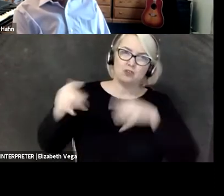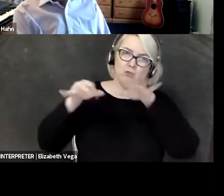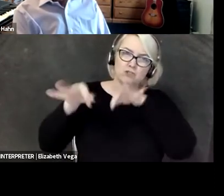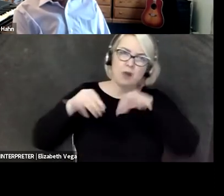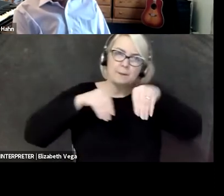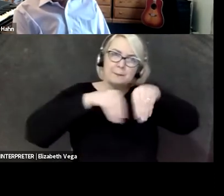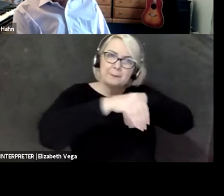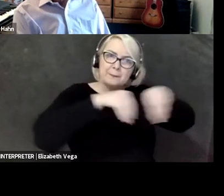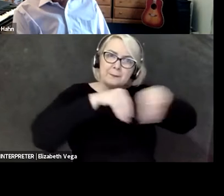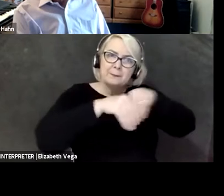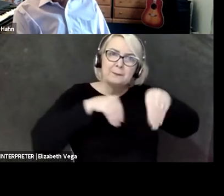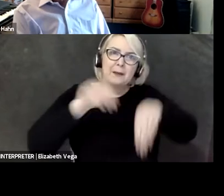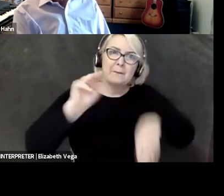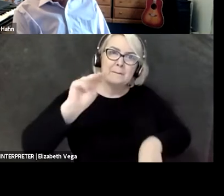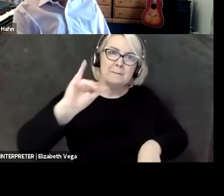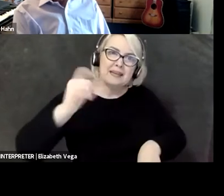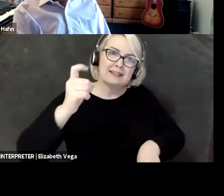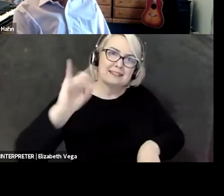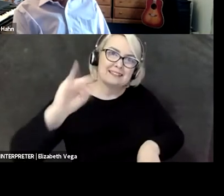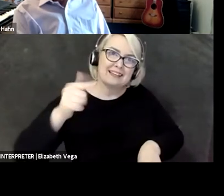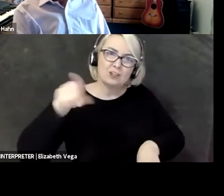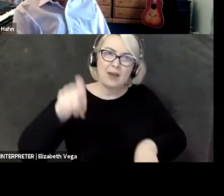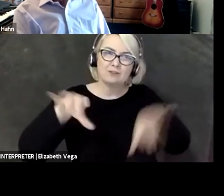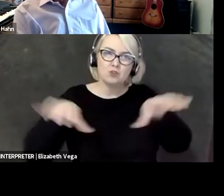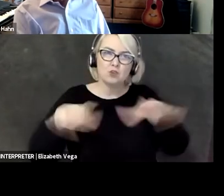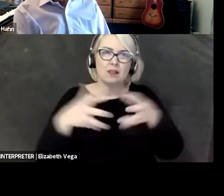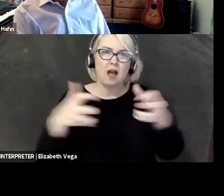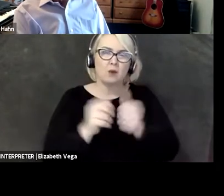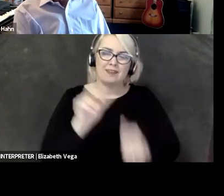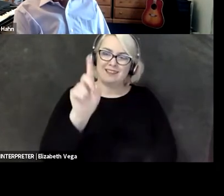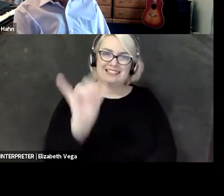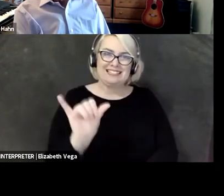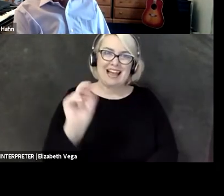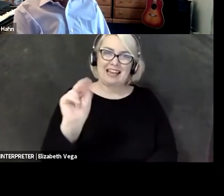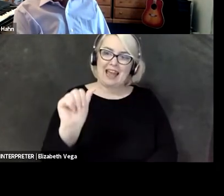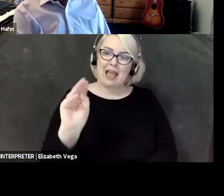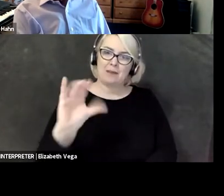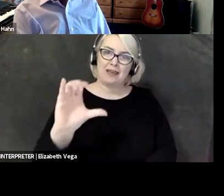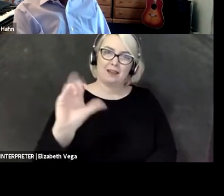lot with the dynamic range. Can you explain what you mean by that? Oh, yeah. Well, I mean,